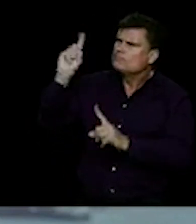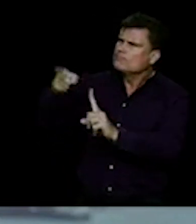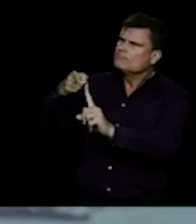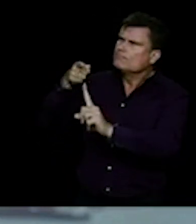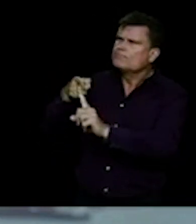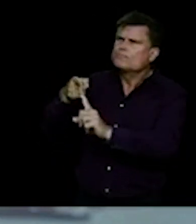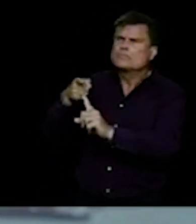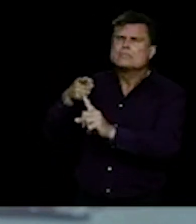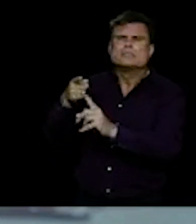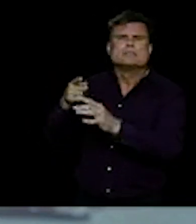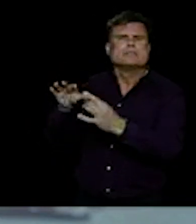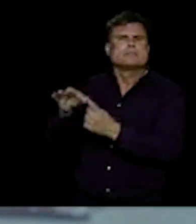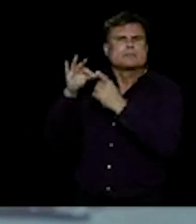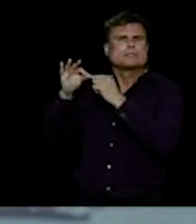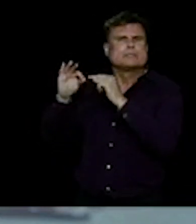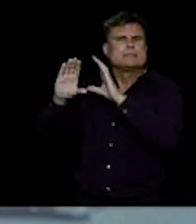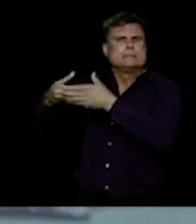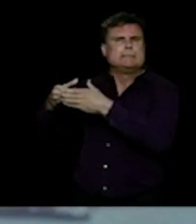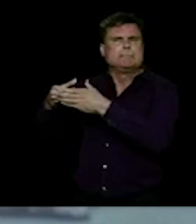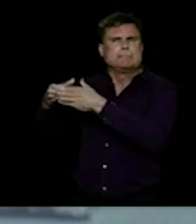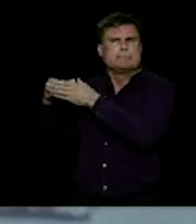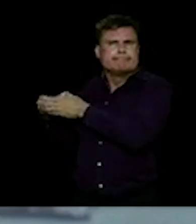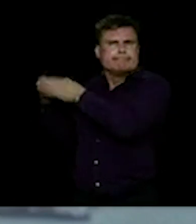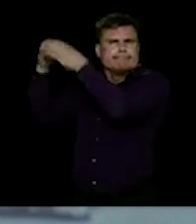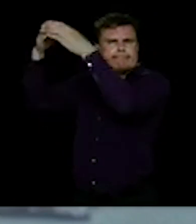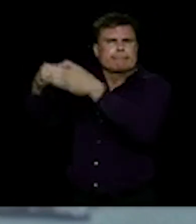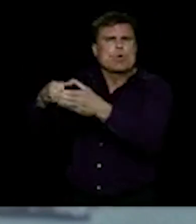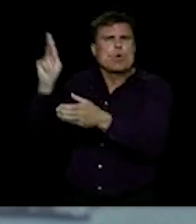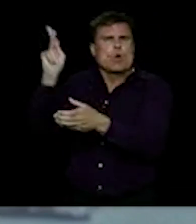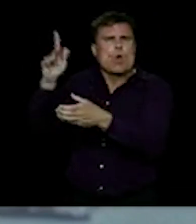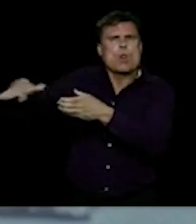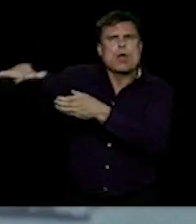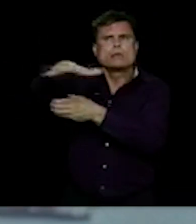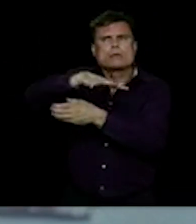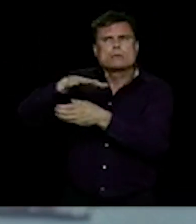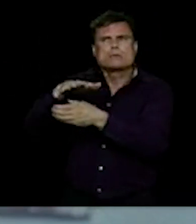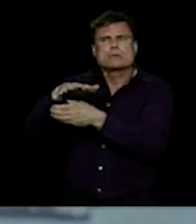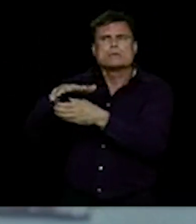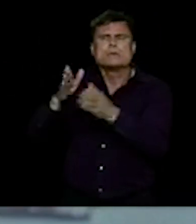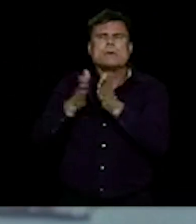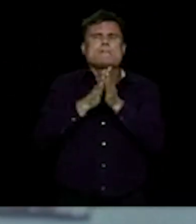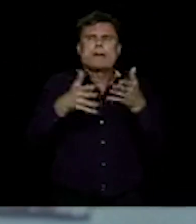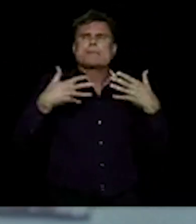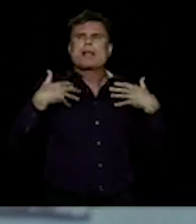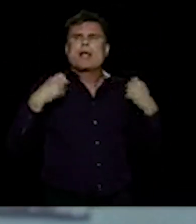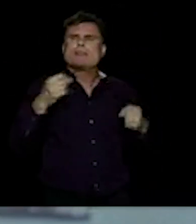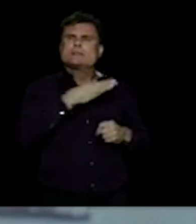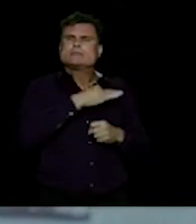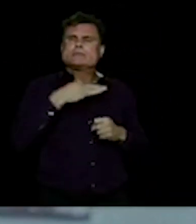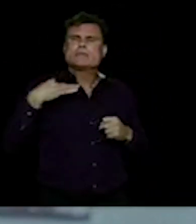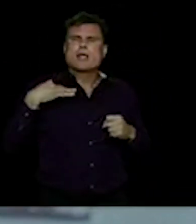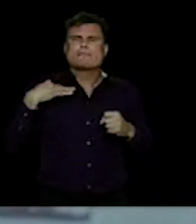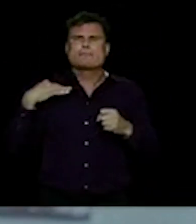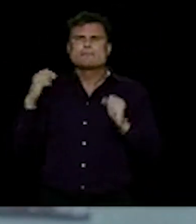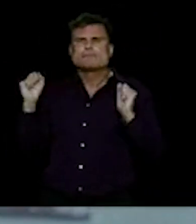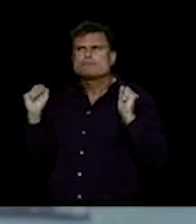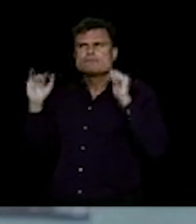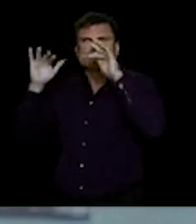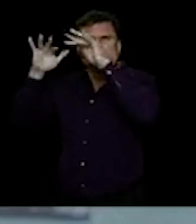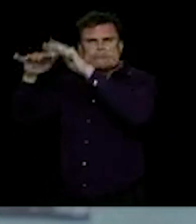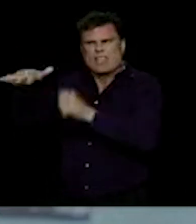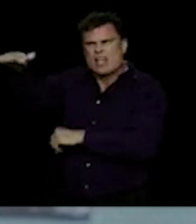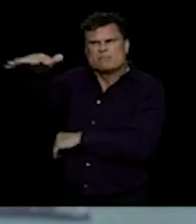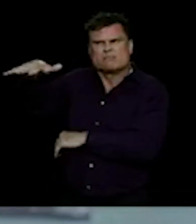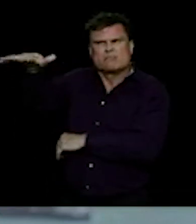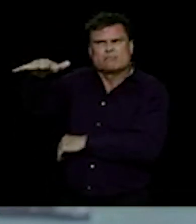the interior now to try to help deal with that as a hotspot, because there are many people flocking to warm places in